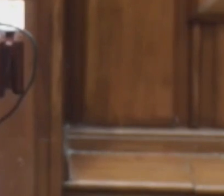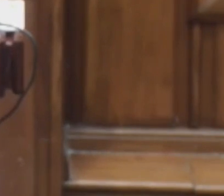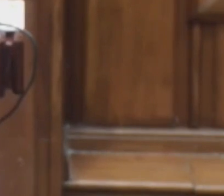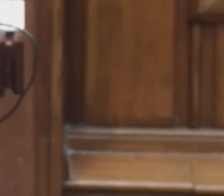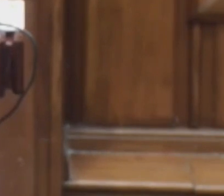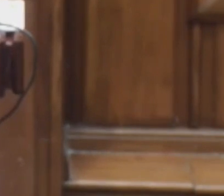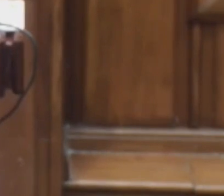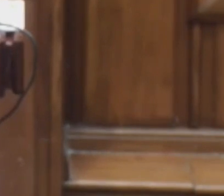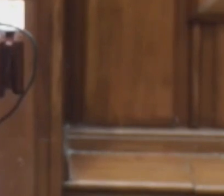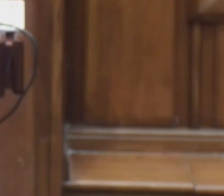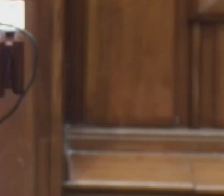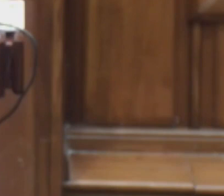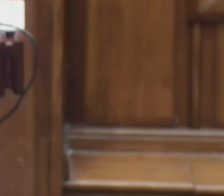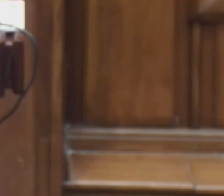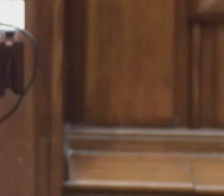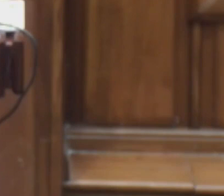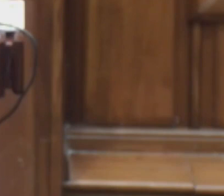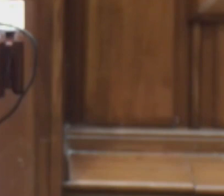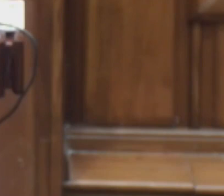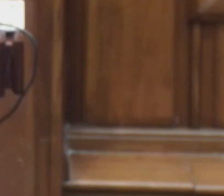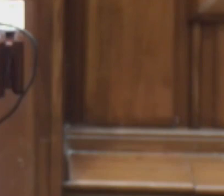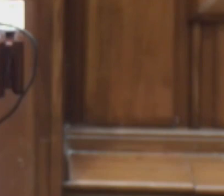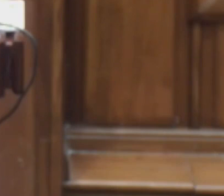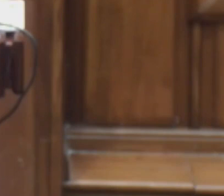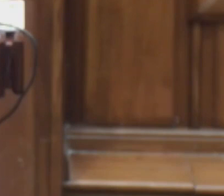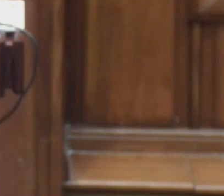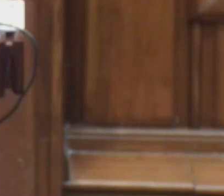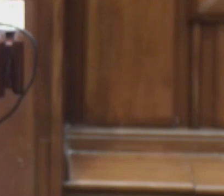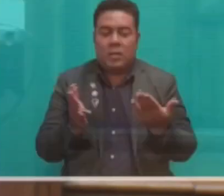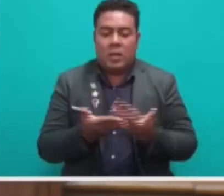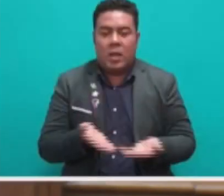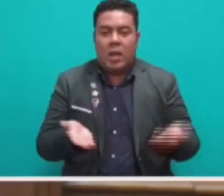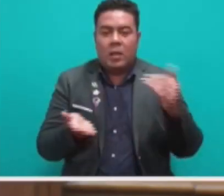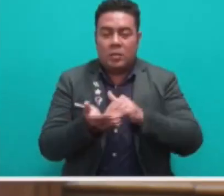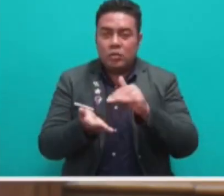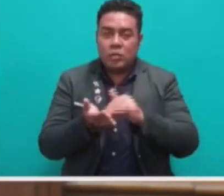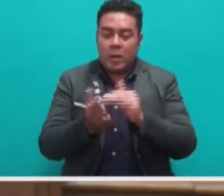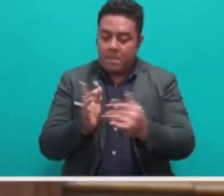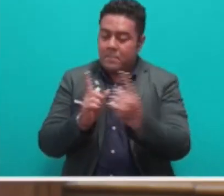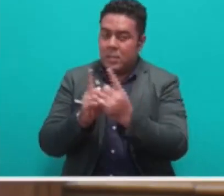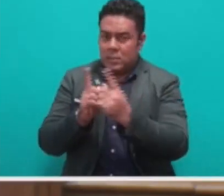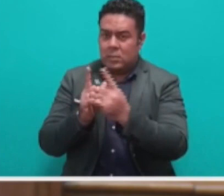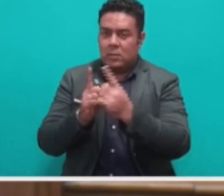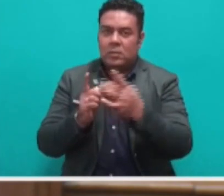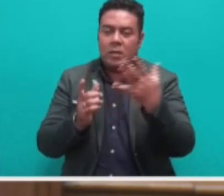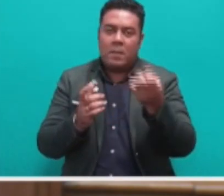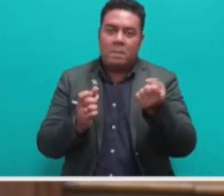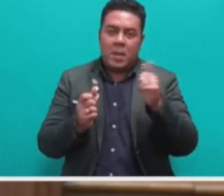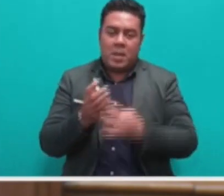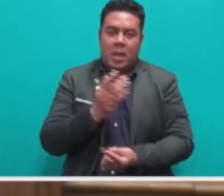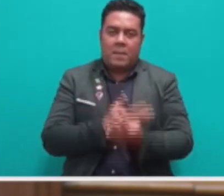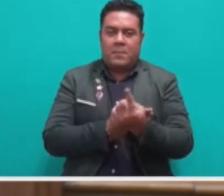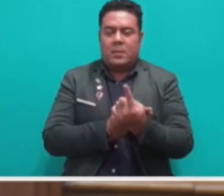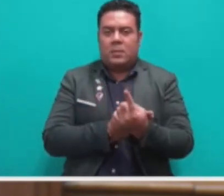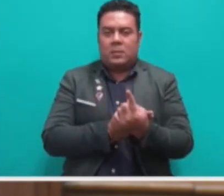parliament, and permanent secretaries is to facilitate additional meetings that may be held.